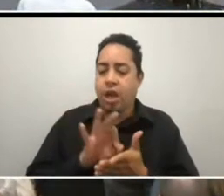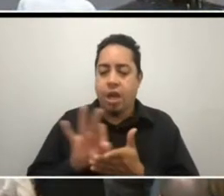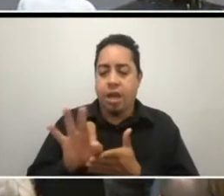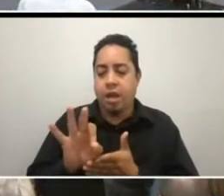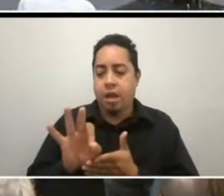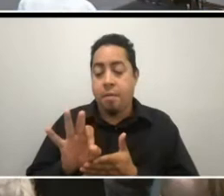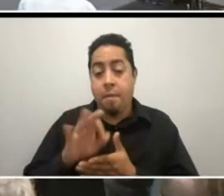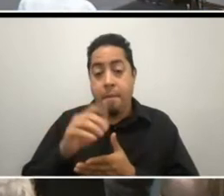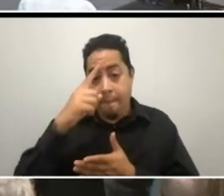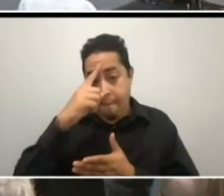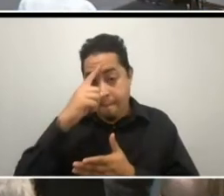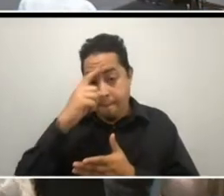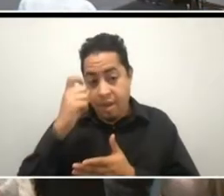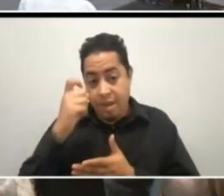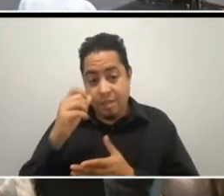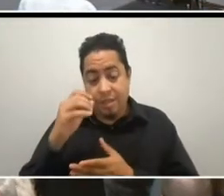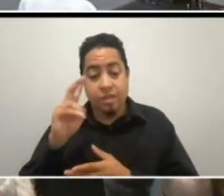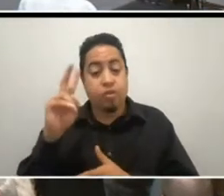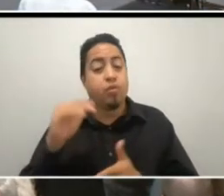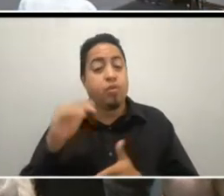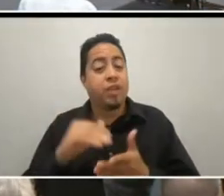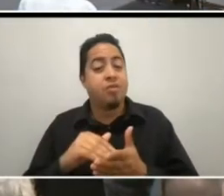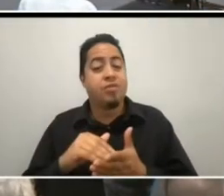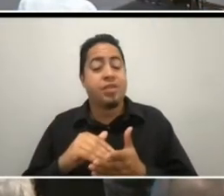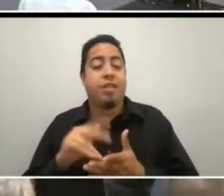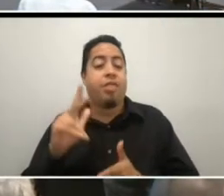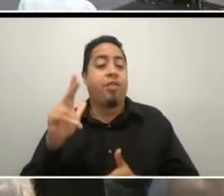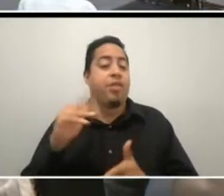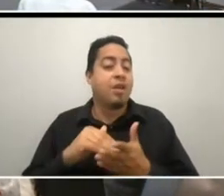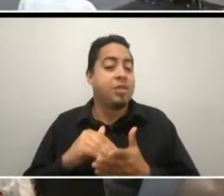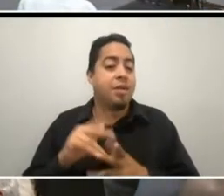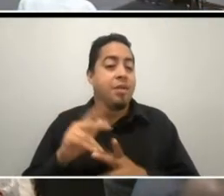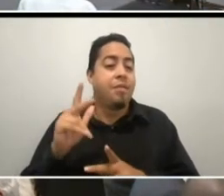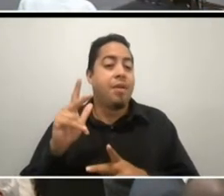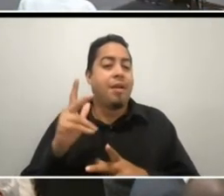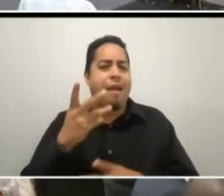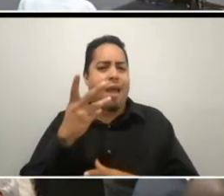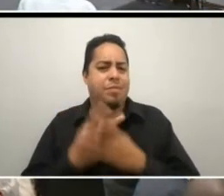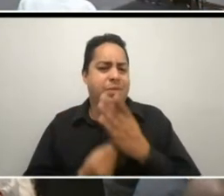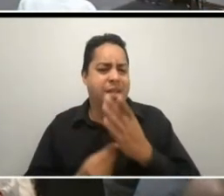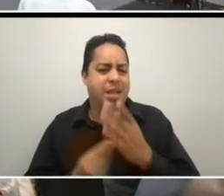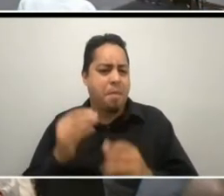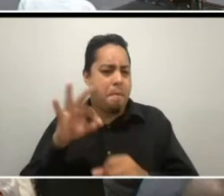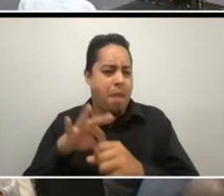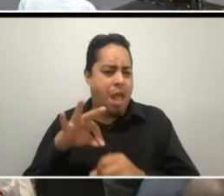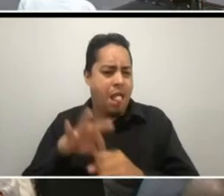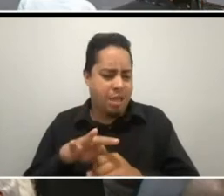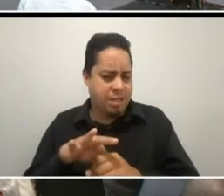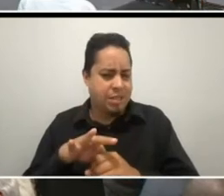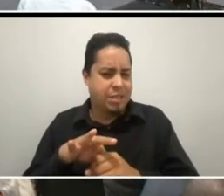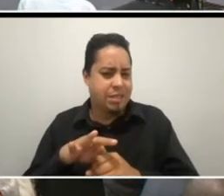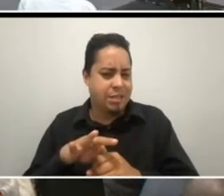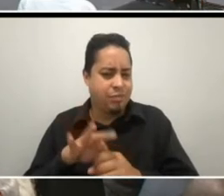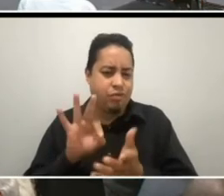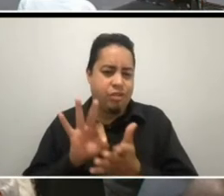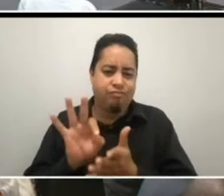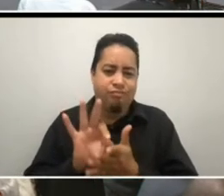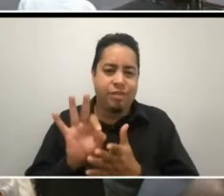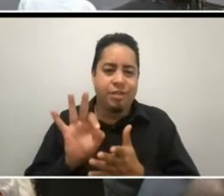the 2,236 and absentee ballots, I mean, they're all exact numbers that were done